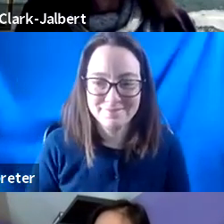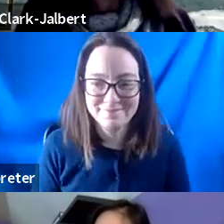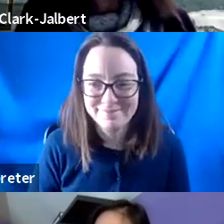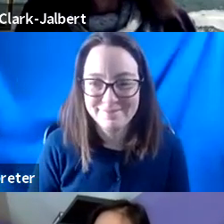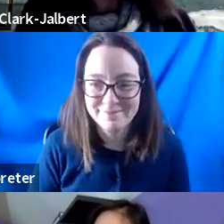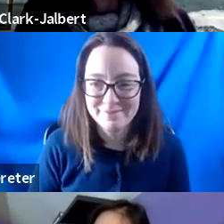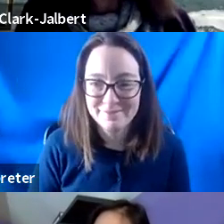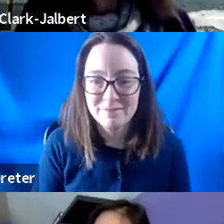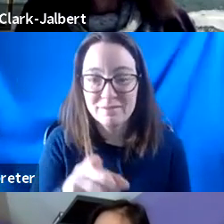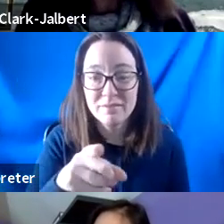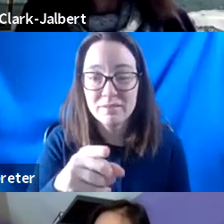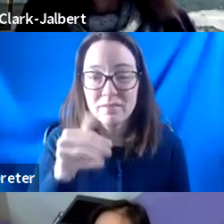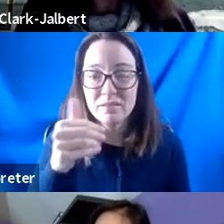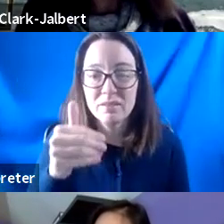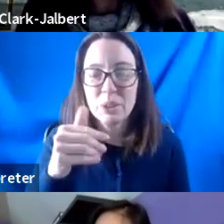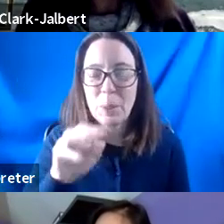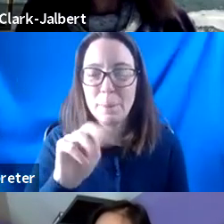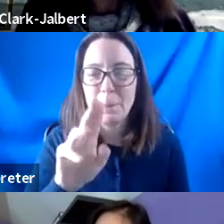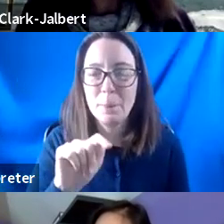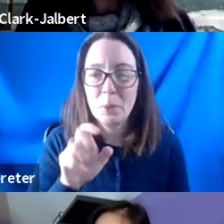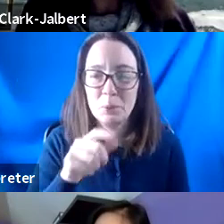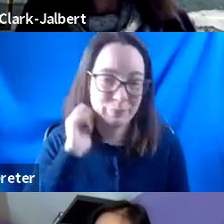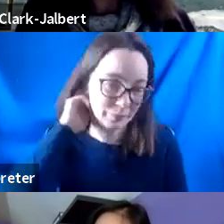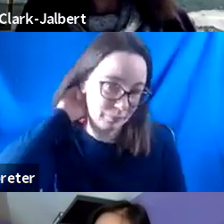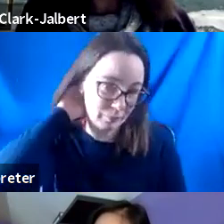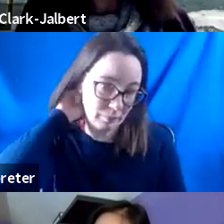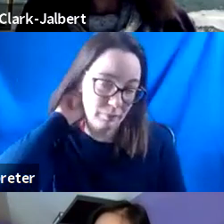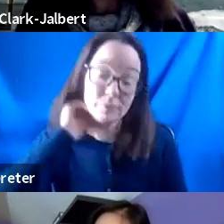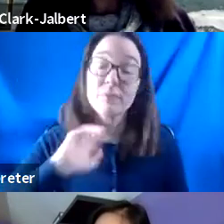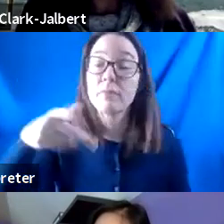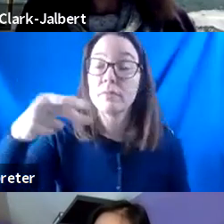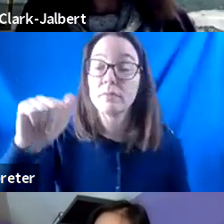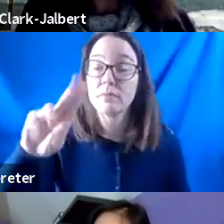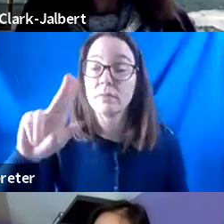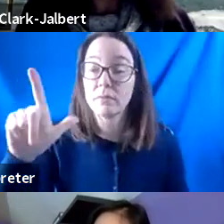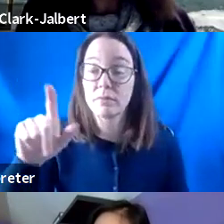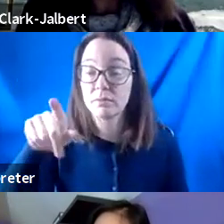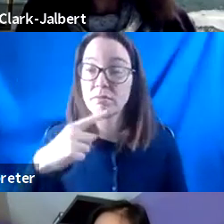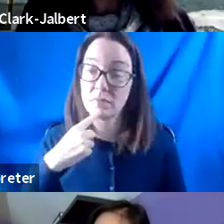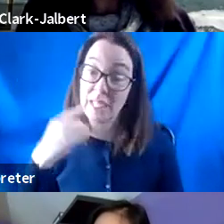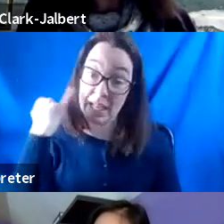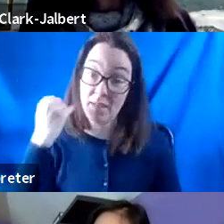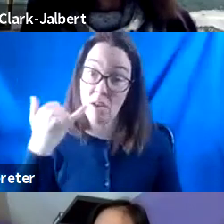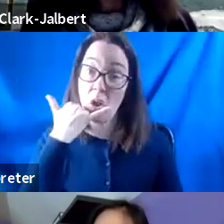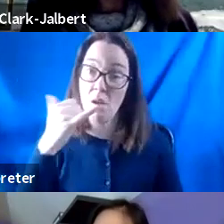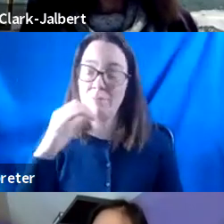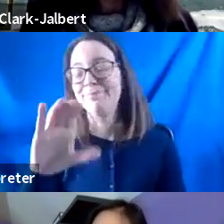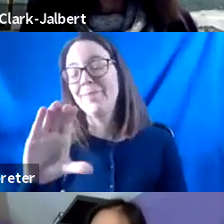Maybe you can mute yourself for the moment. Yeah, go ahead, Paul. Yeah. You'll get to actually address, that one